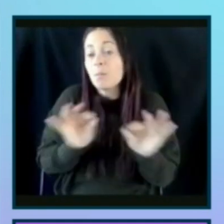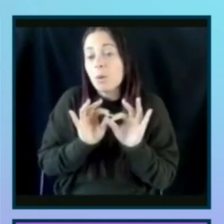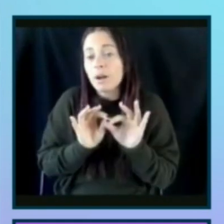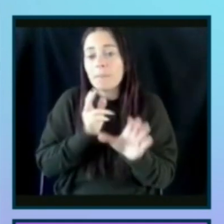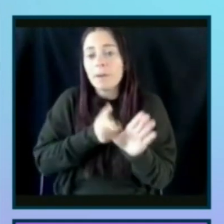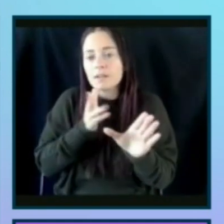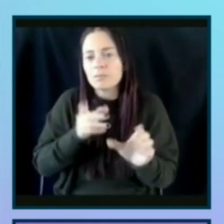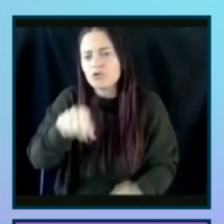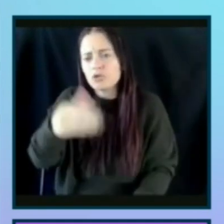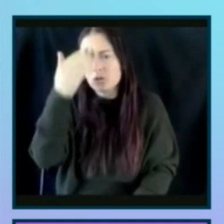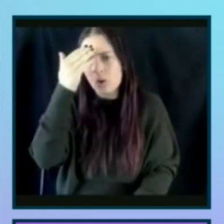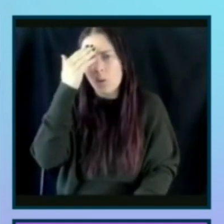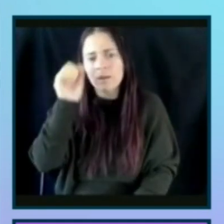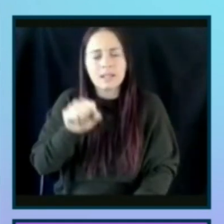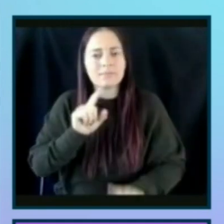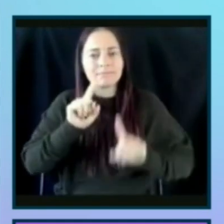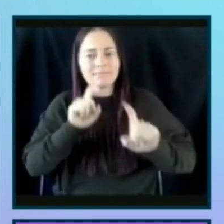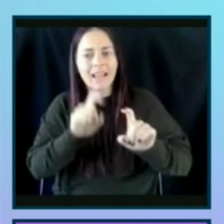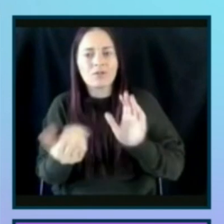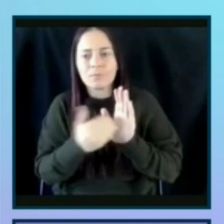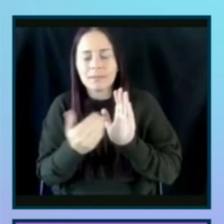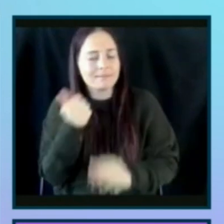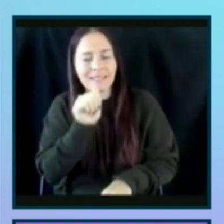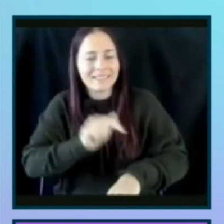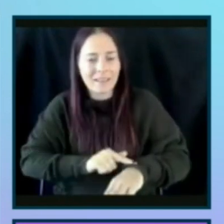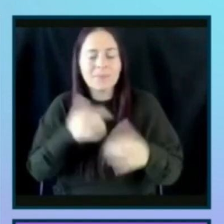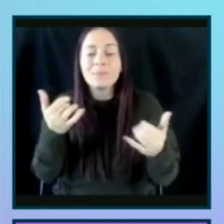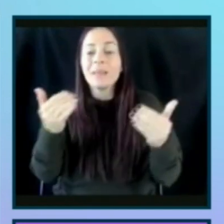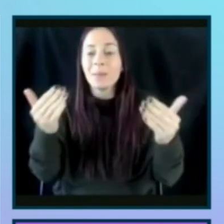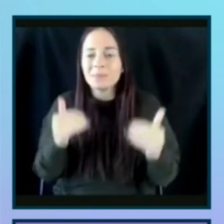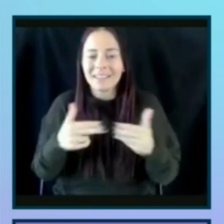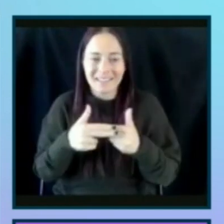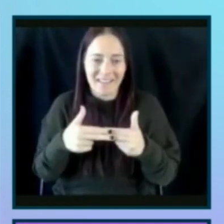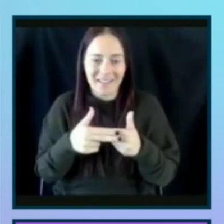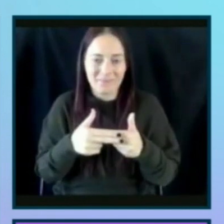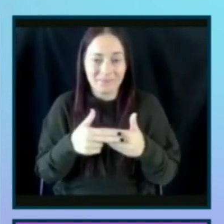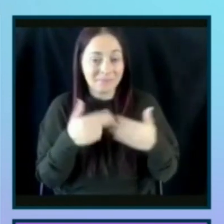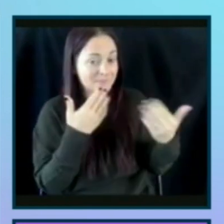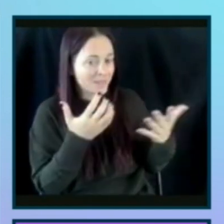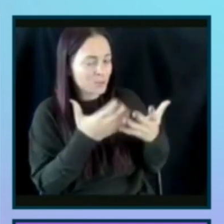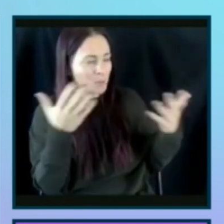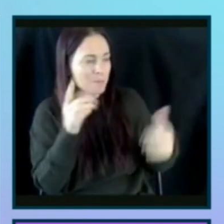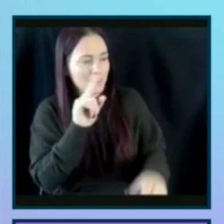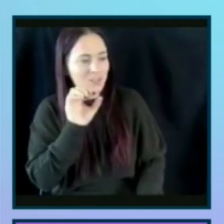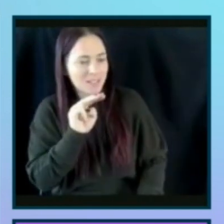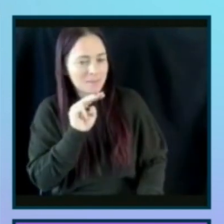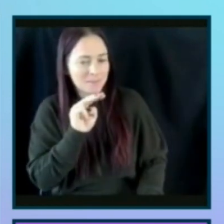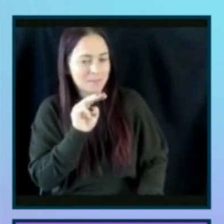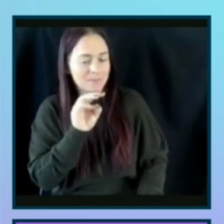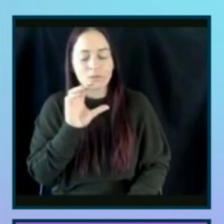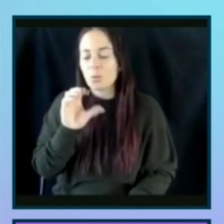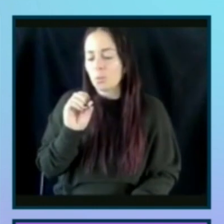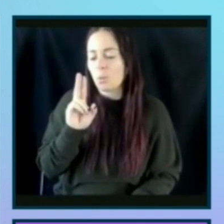knows. Thanks. I guess we'll go on to the next slide. Great. Thank you so much, Tim. And on to